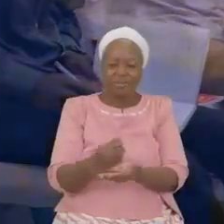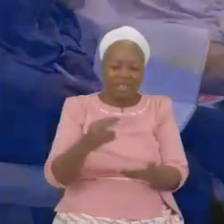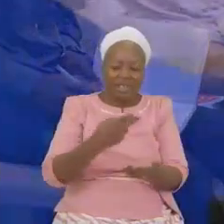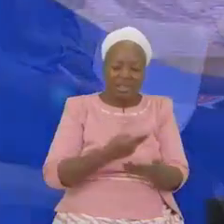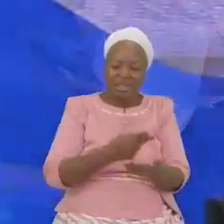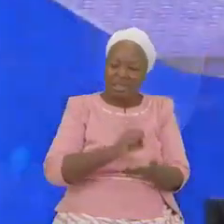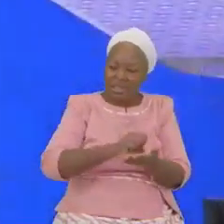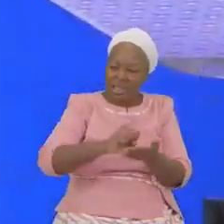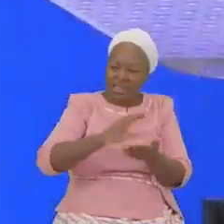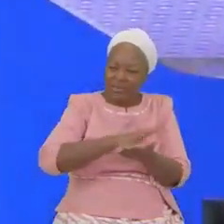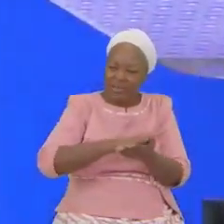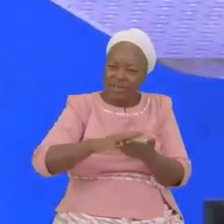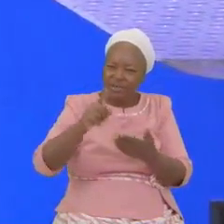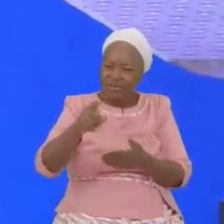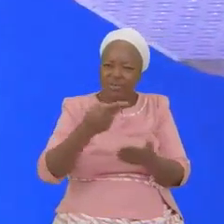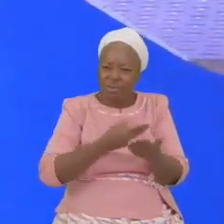Sanctify you wholly.